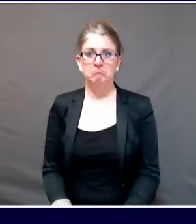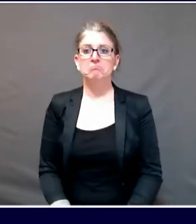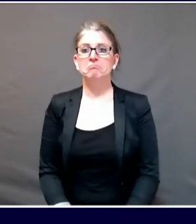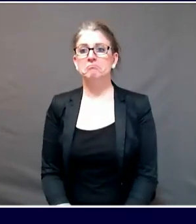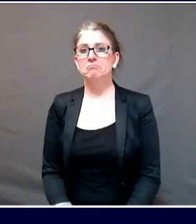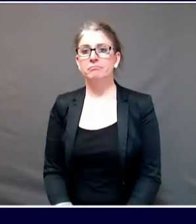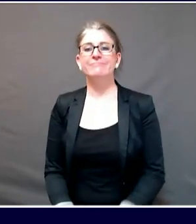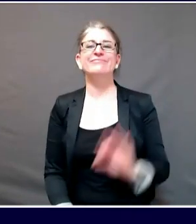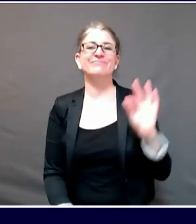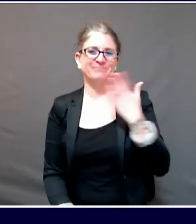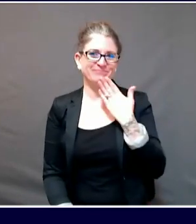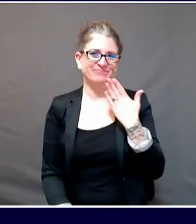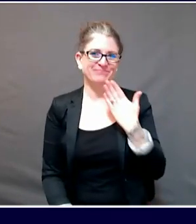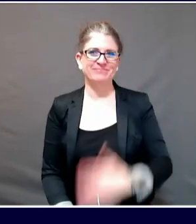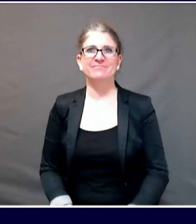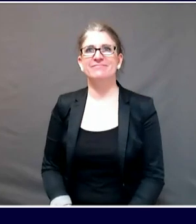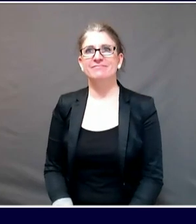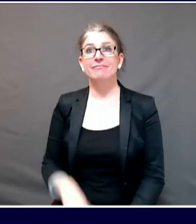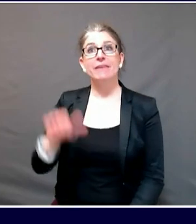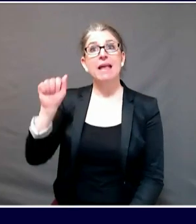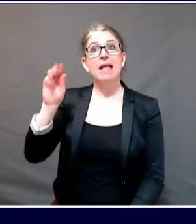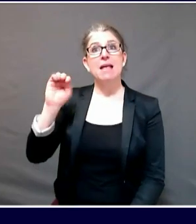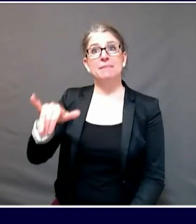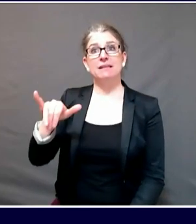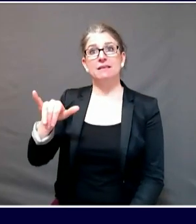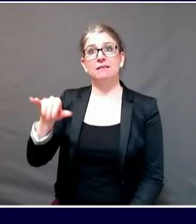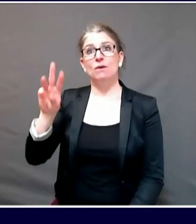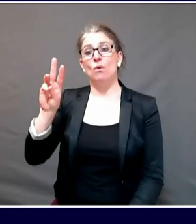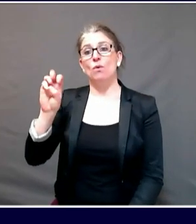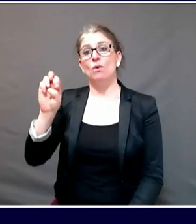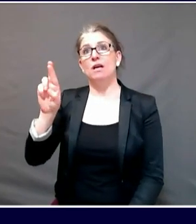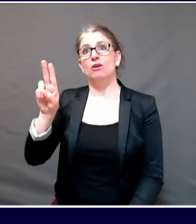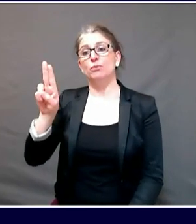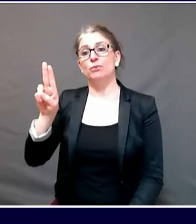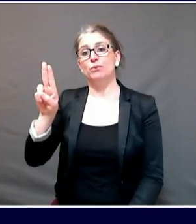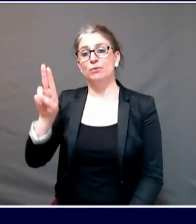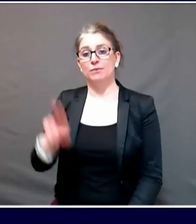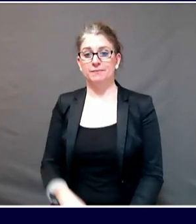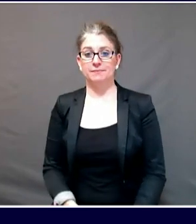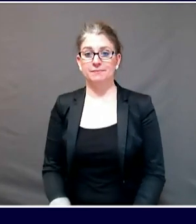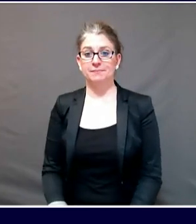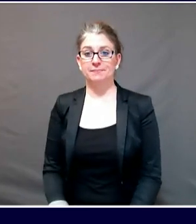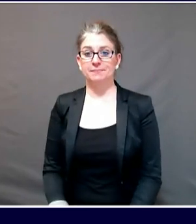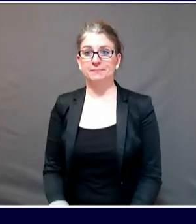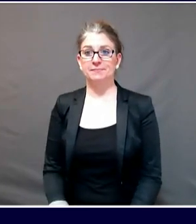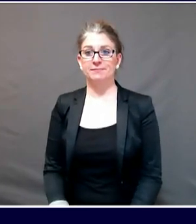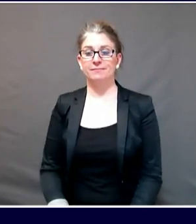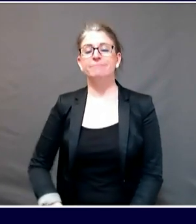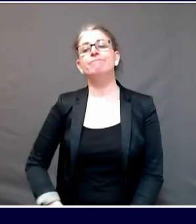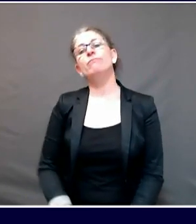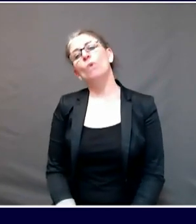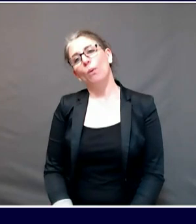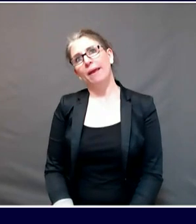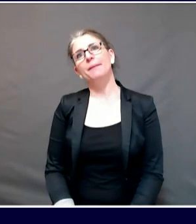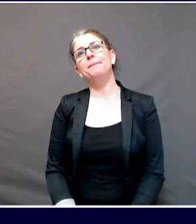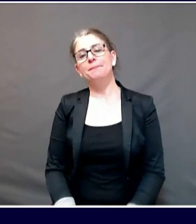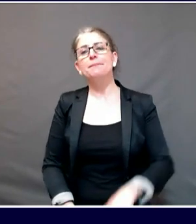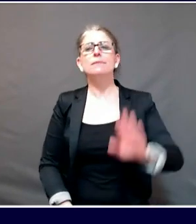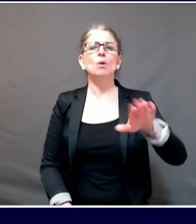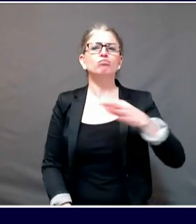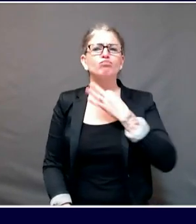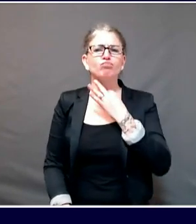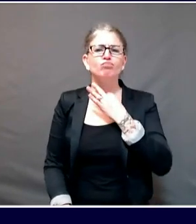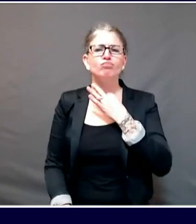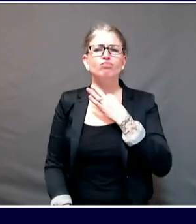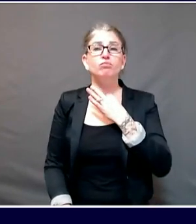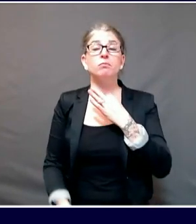Thank you, Dr. Shah. If the COVID vaccine provides an immune boost, is there any way that it might possibly be